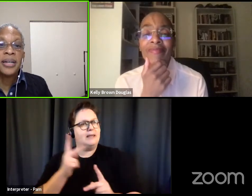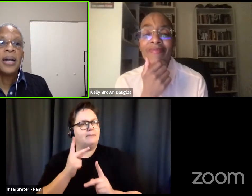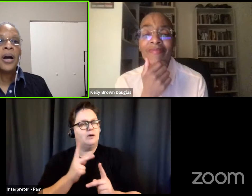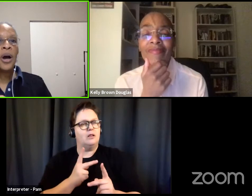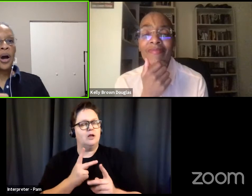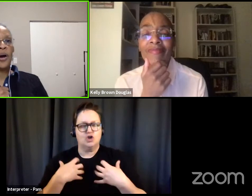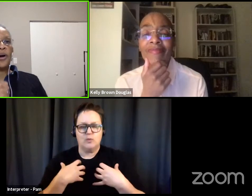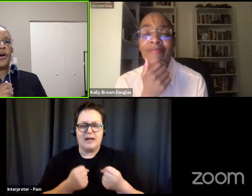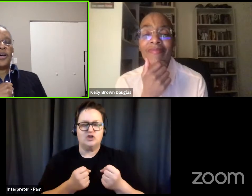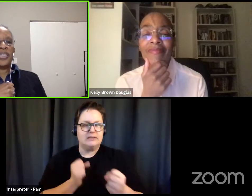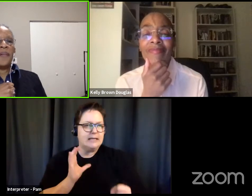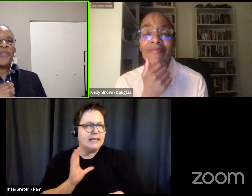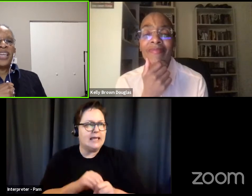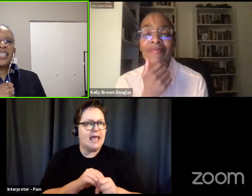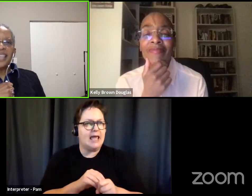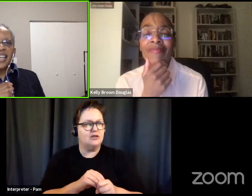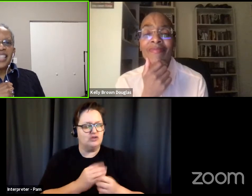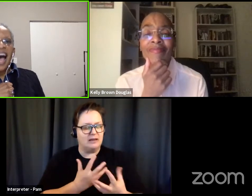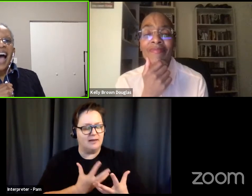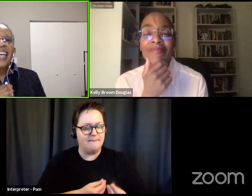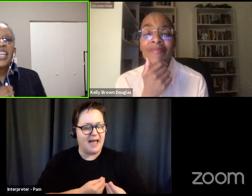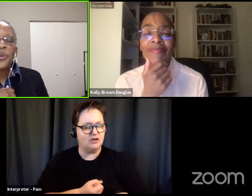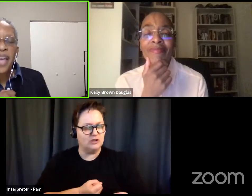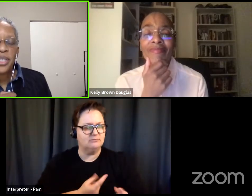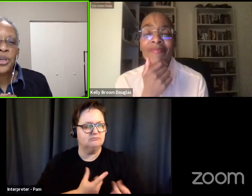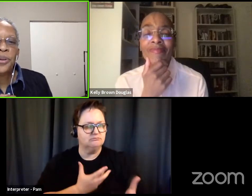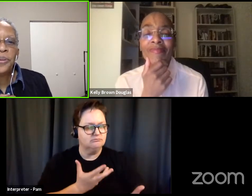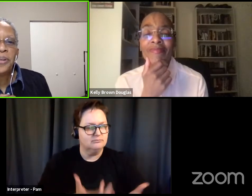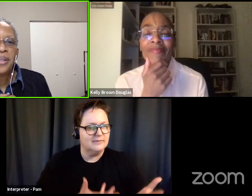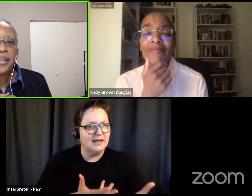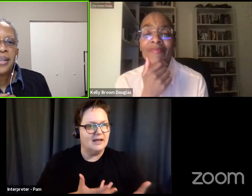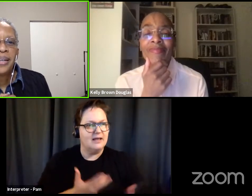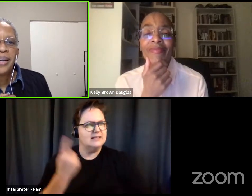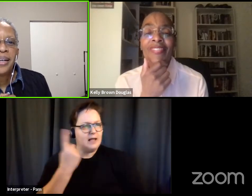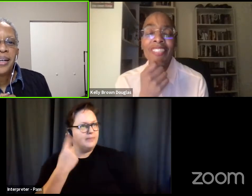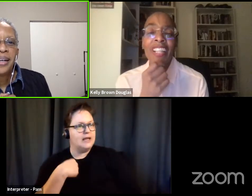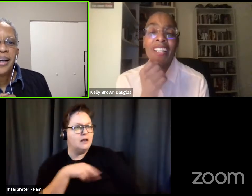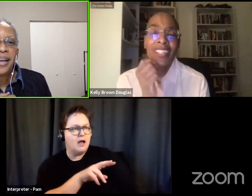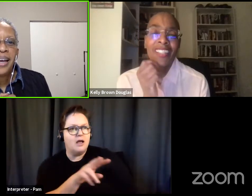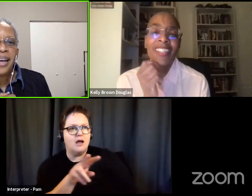compassion, something says, I can do that too.